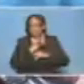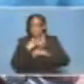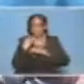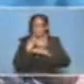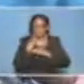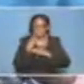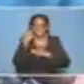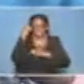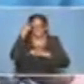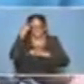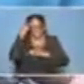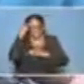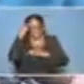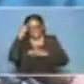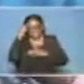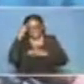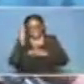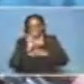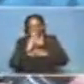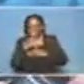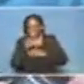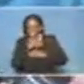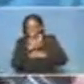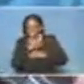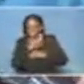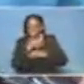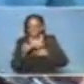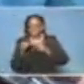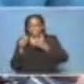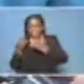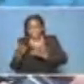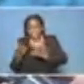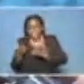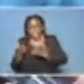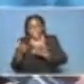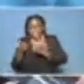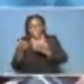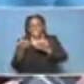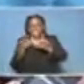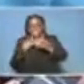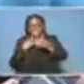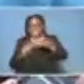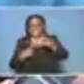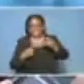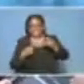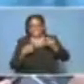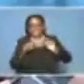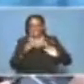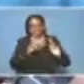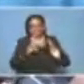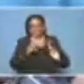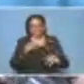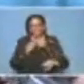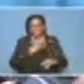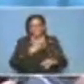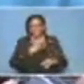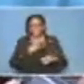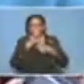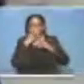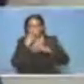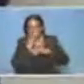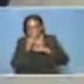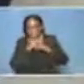it's a numbers game. Are you going to be able to supply? Well, I've said to these people, we're going to sleep in August,